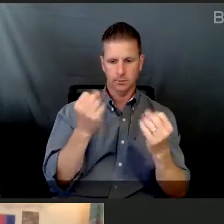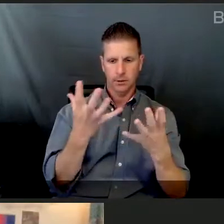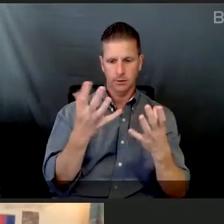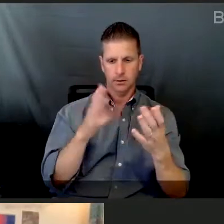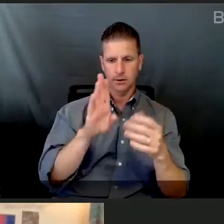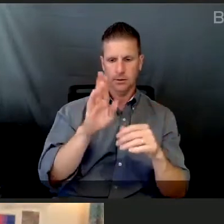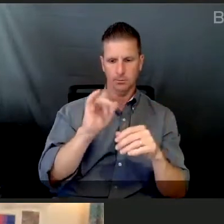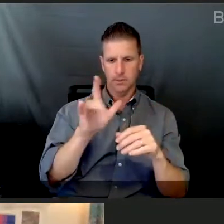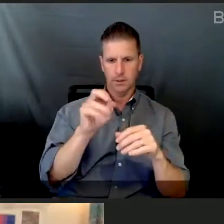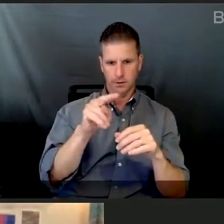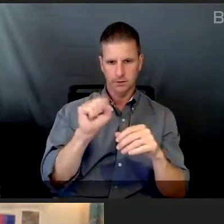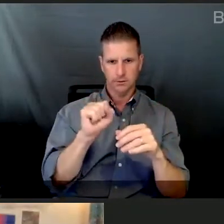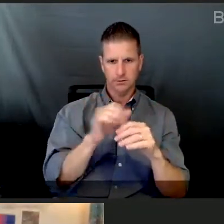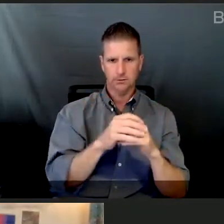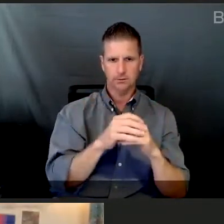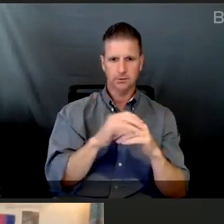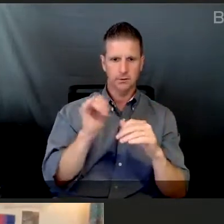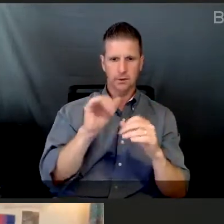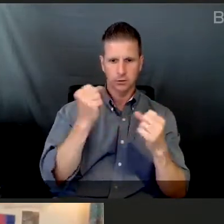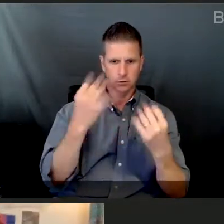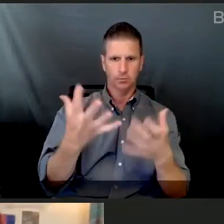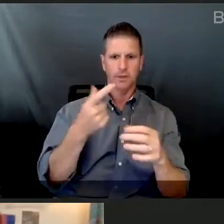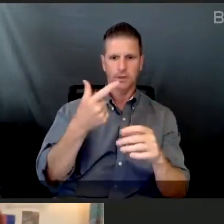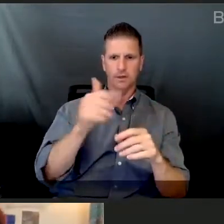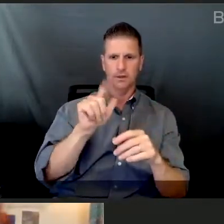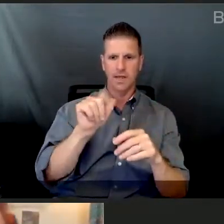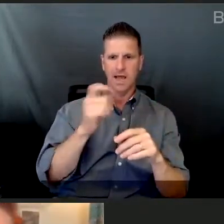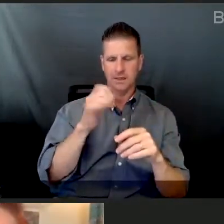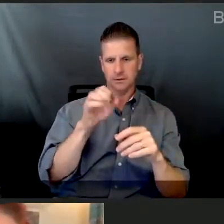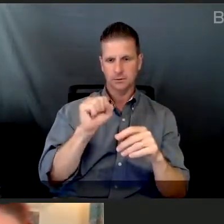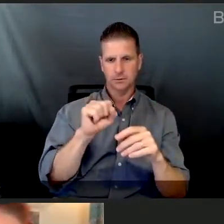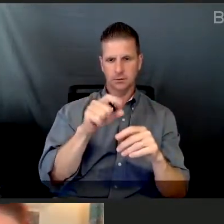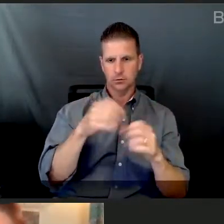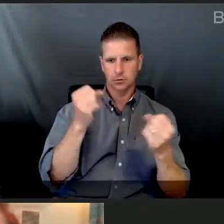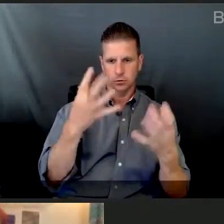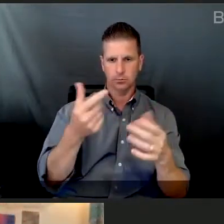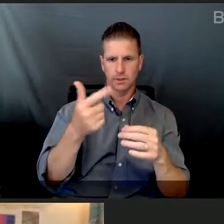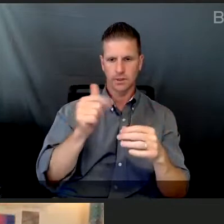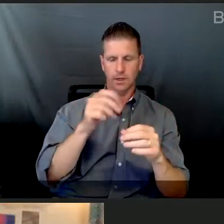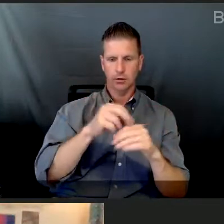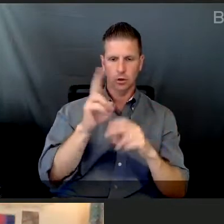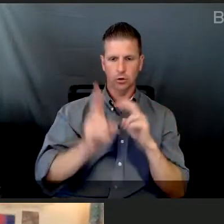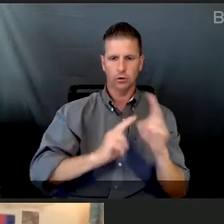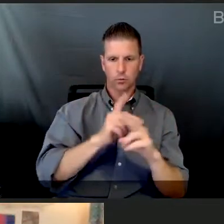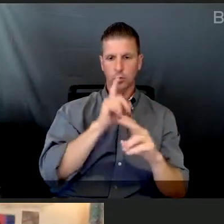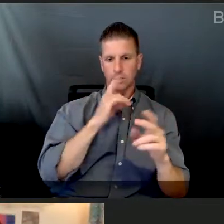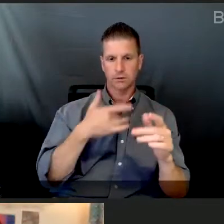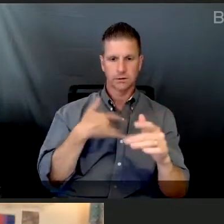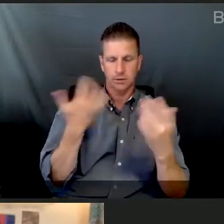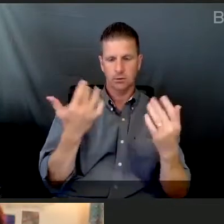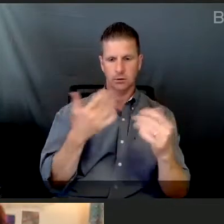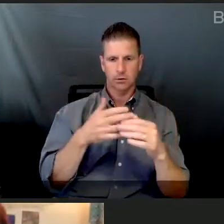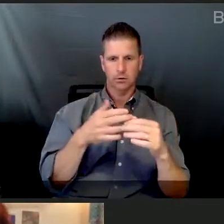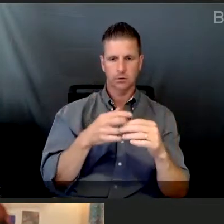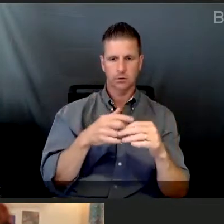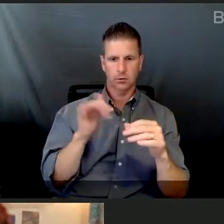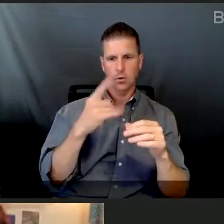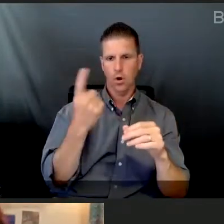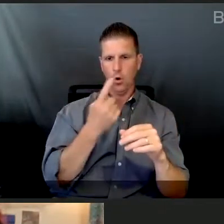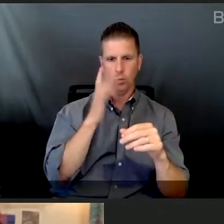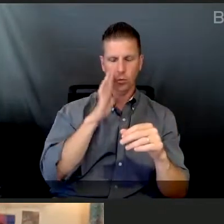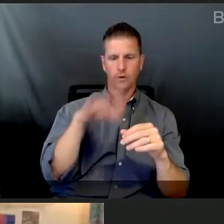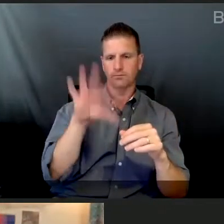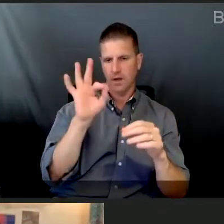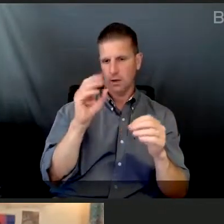billions. Like so many galaxies. There's so many galaxies in the universe, which is really exciting. It means that we'll always be finding